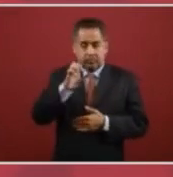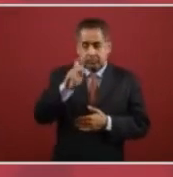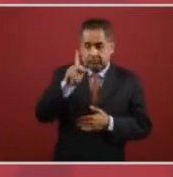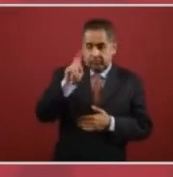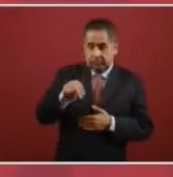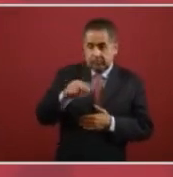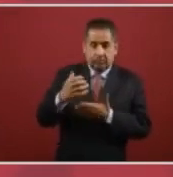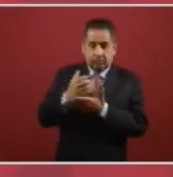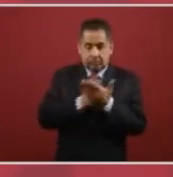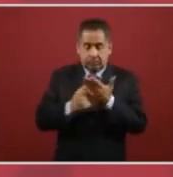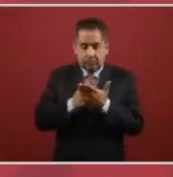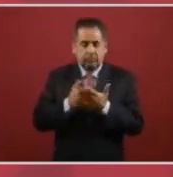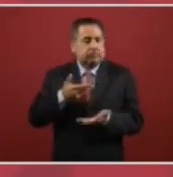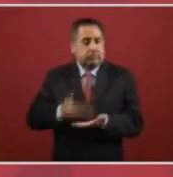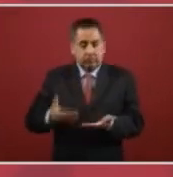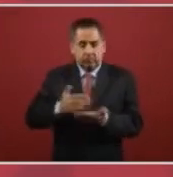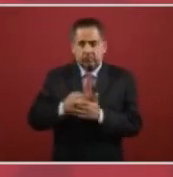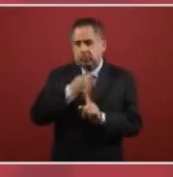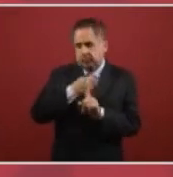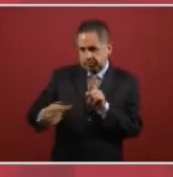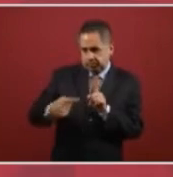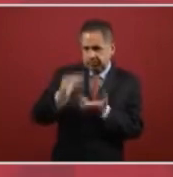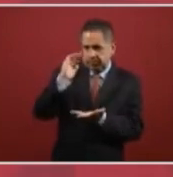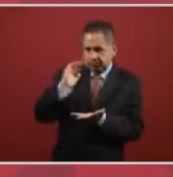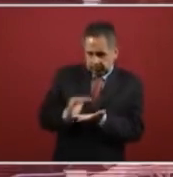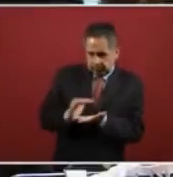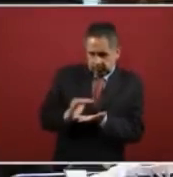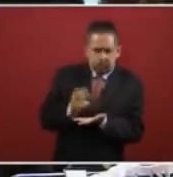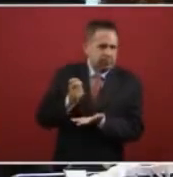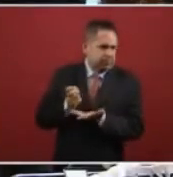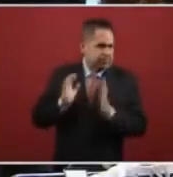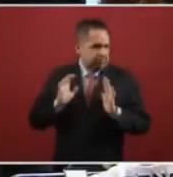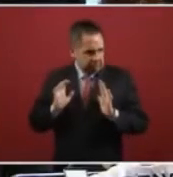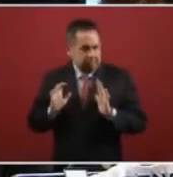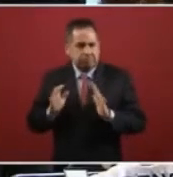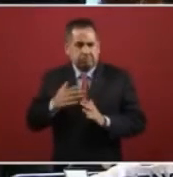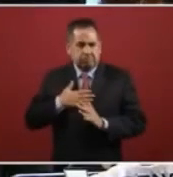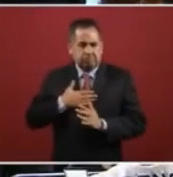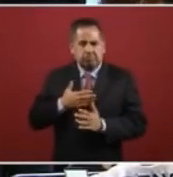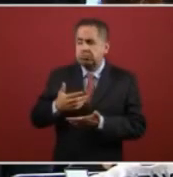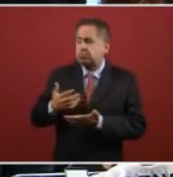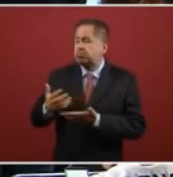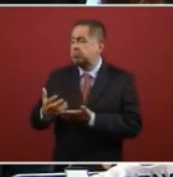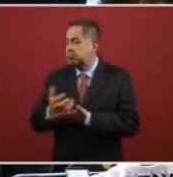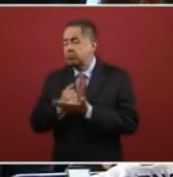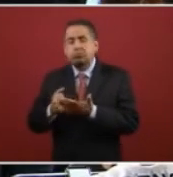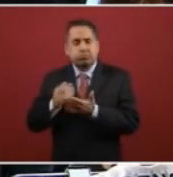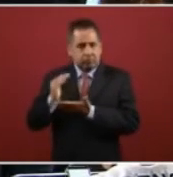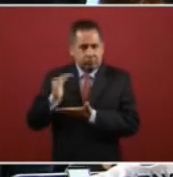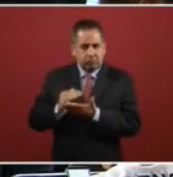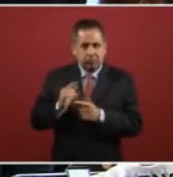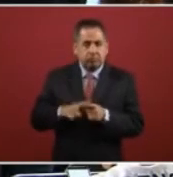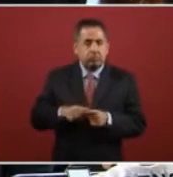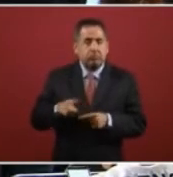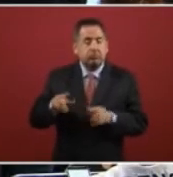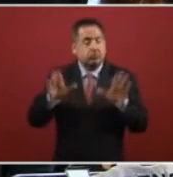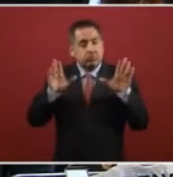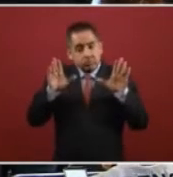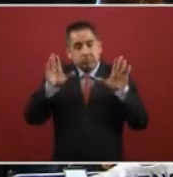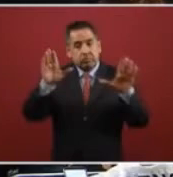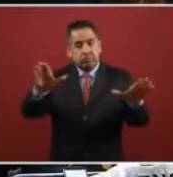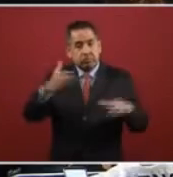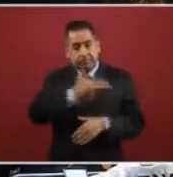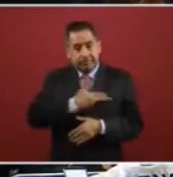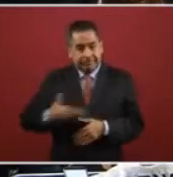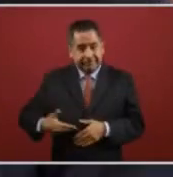what Peña Nieto made without compensations. What is austerity? That that we no